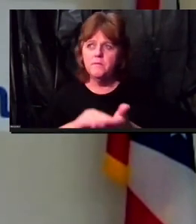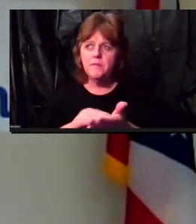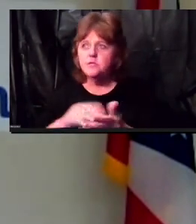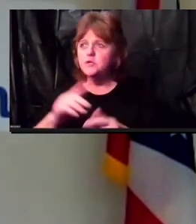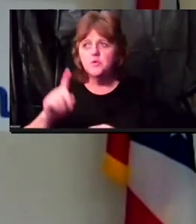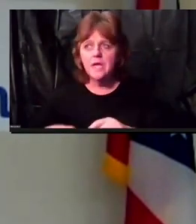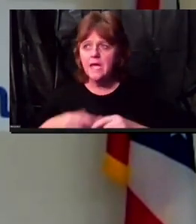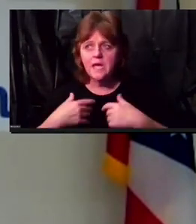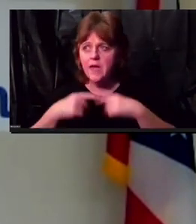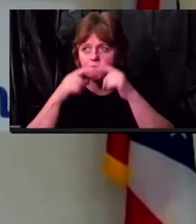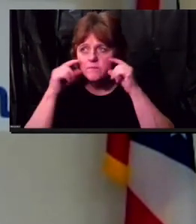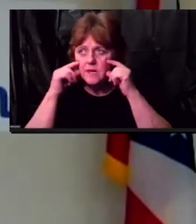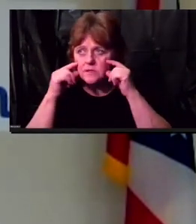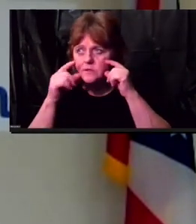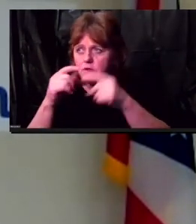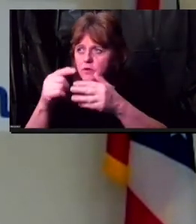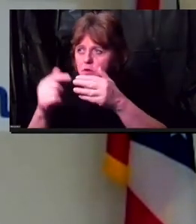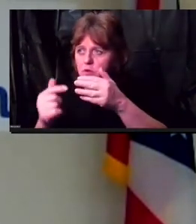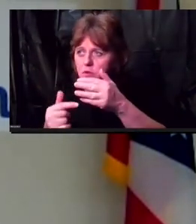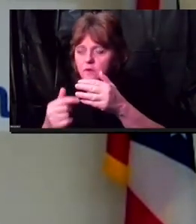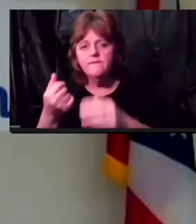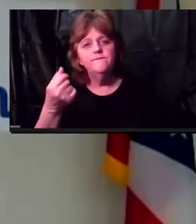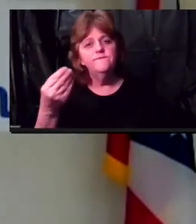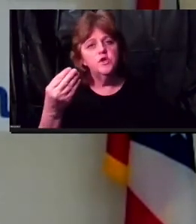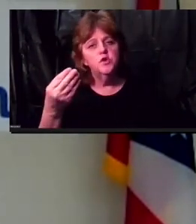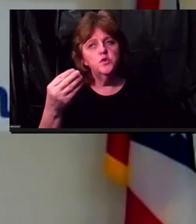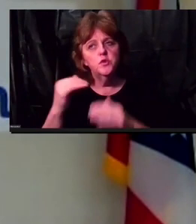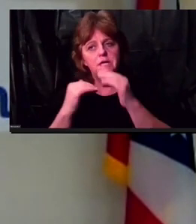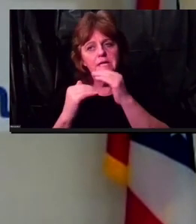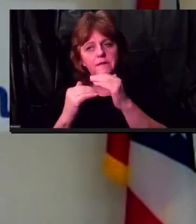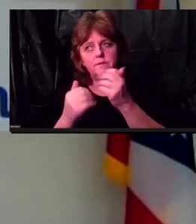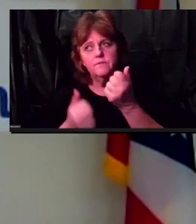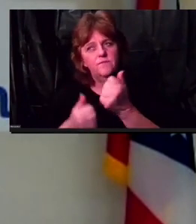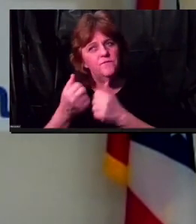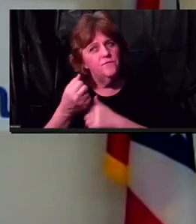few, and the mask works.